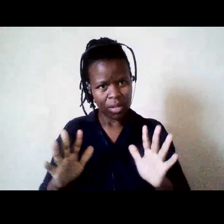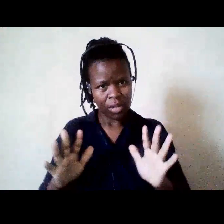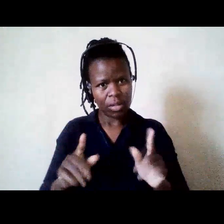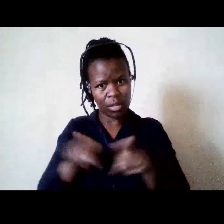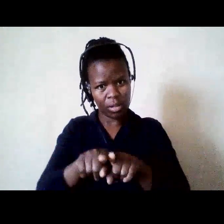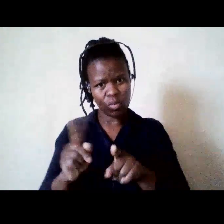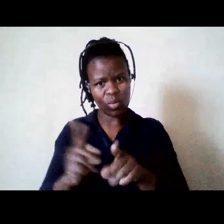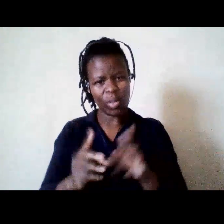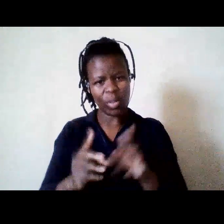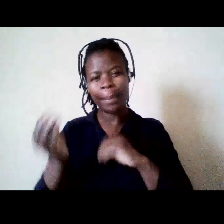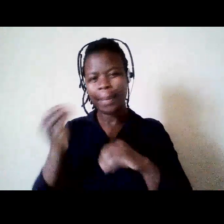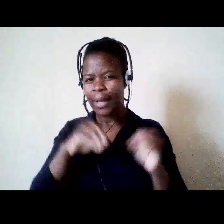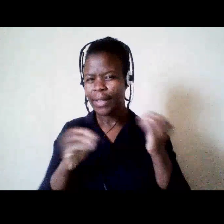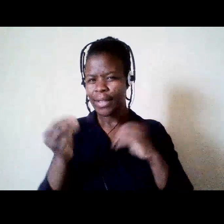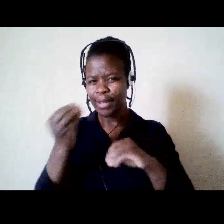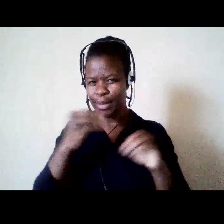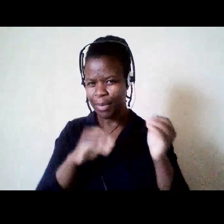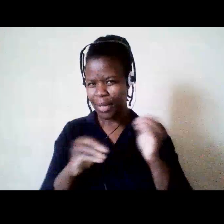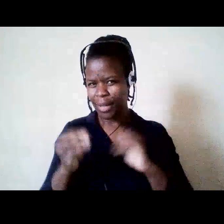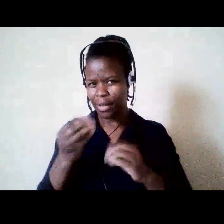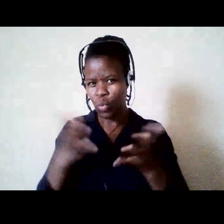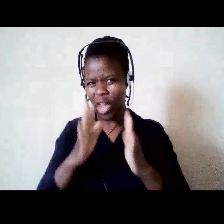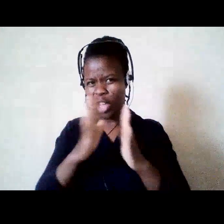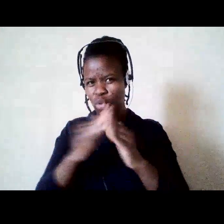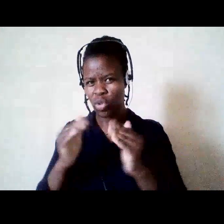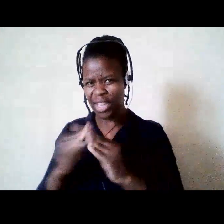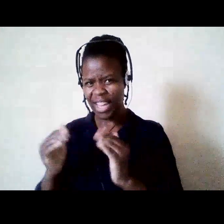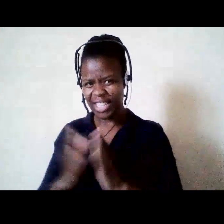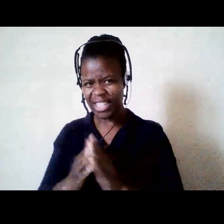in society. So if an awareness is centering